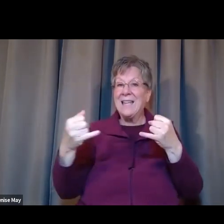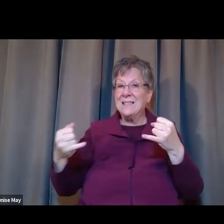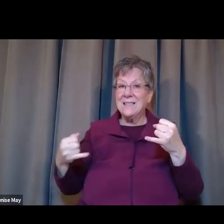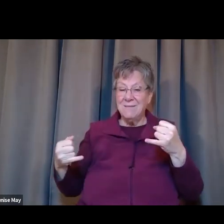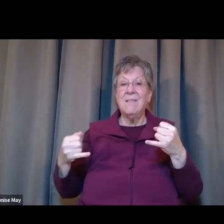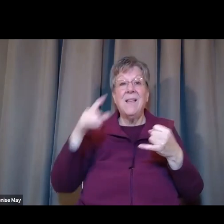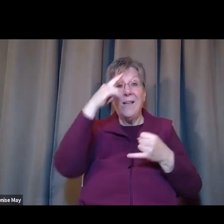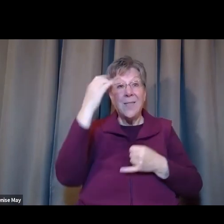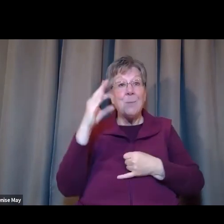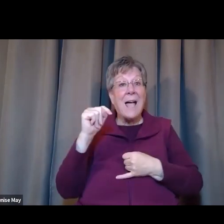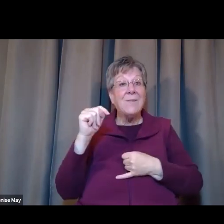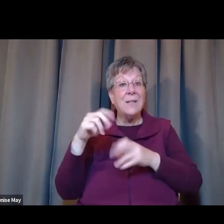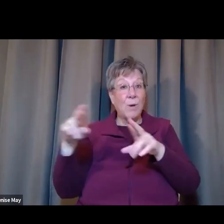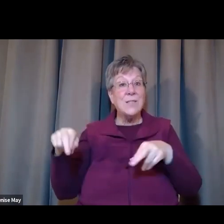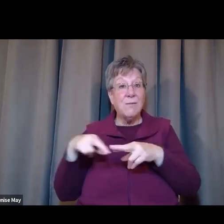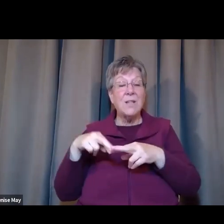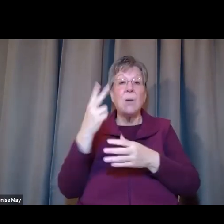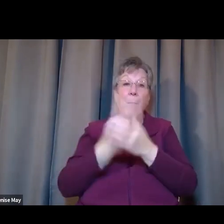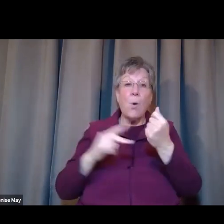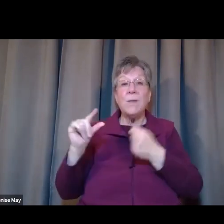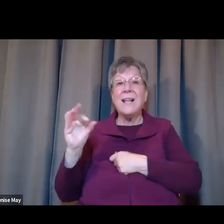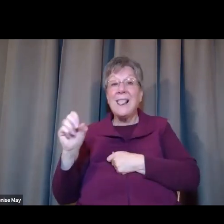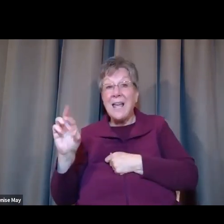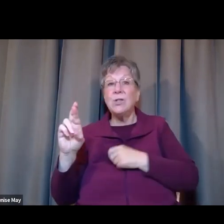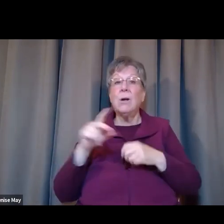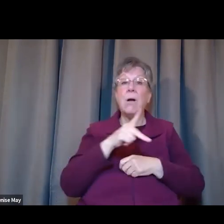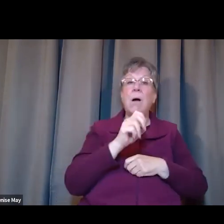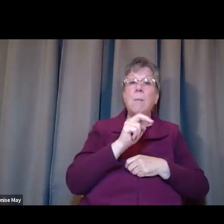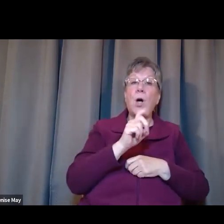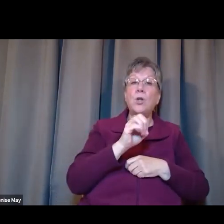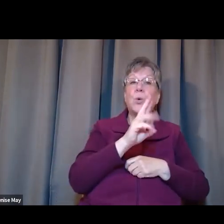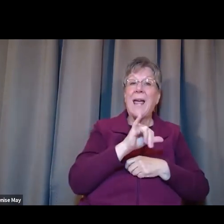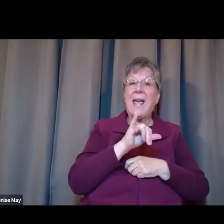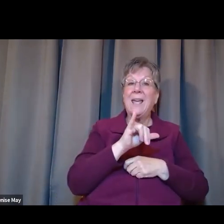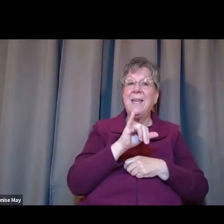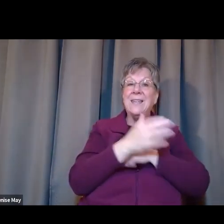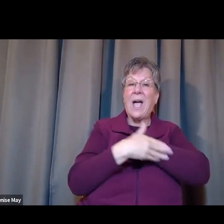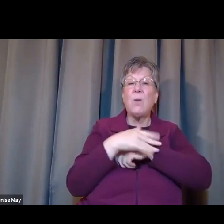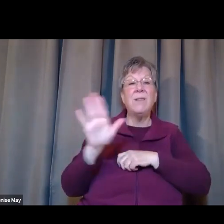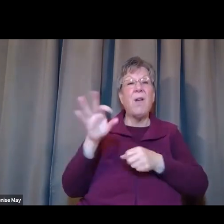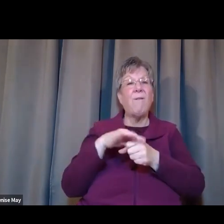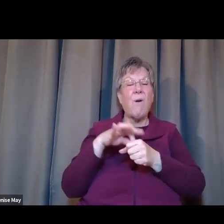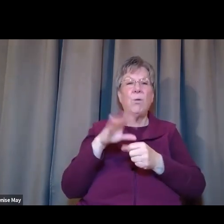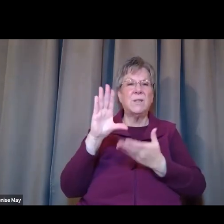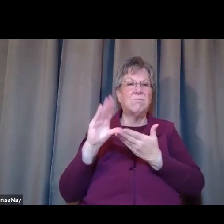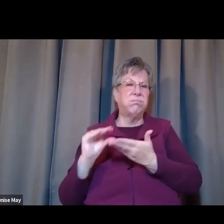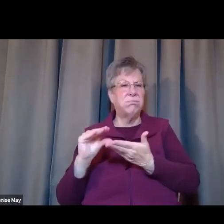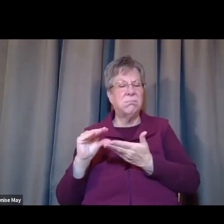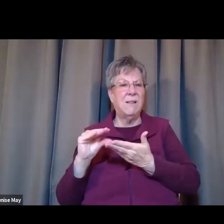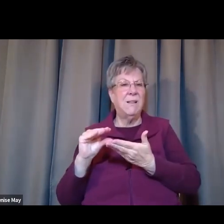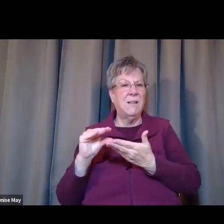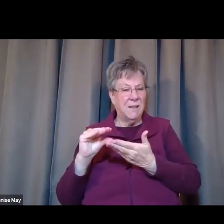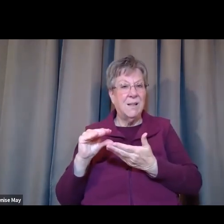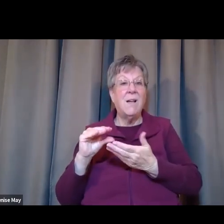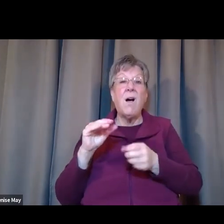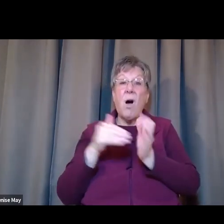The Blackfeet Reservation is in both Glacier and Pend Oreille County. So that dilutes the vote. Oftentimes in tribal